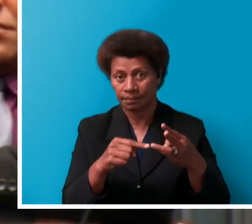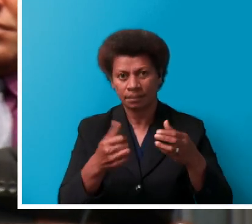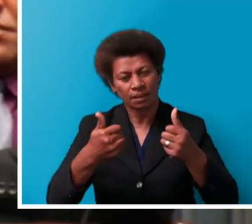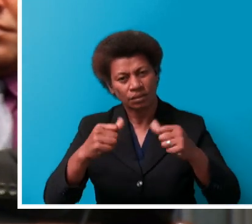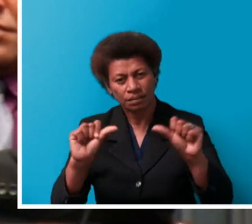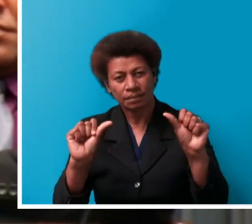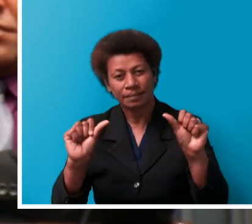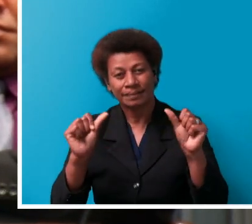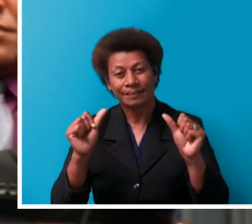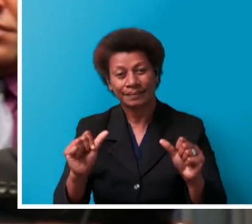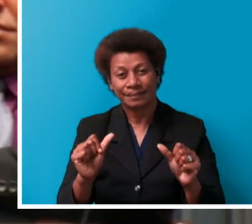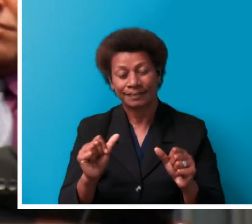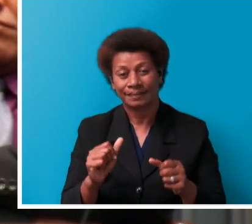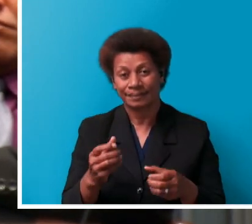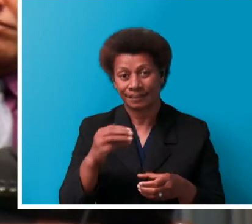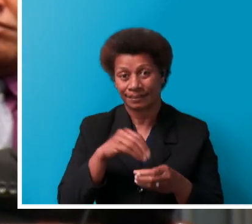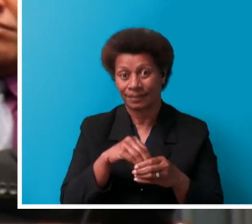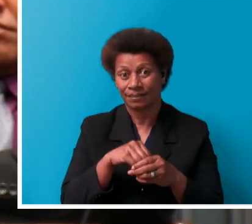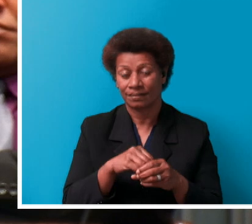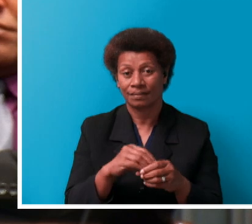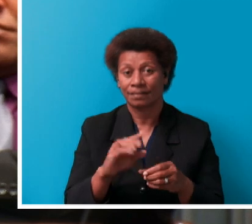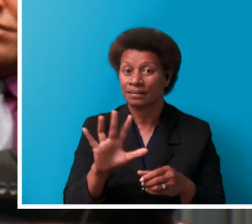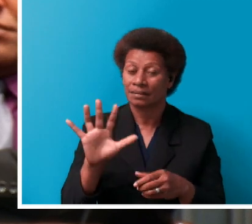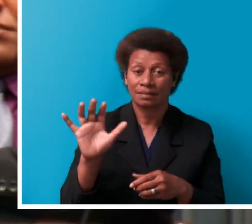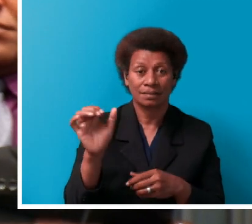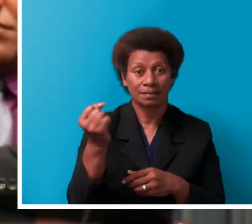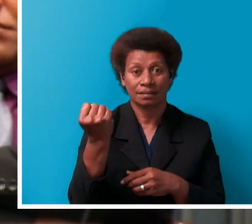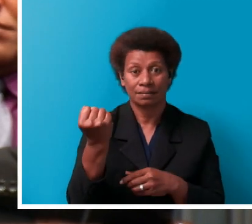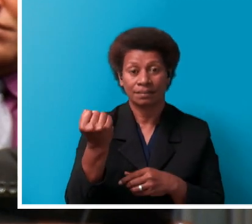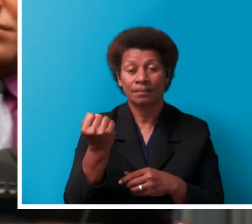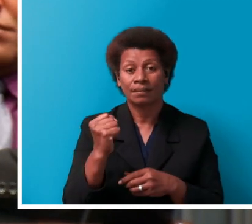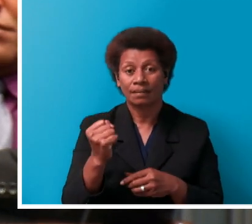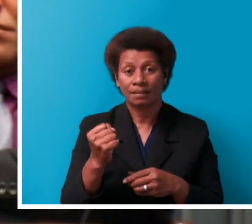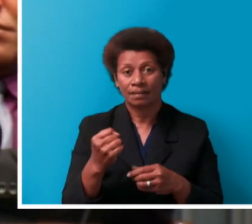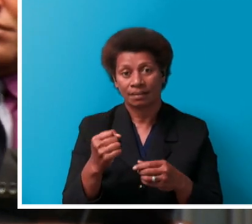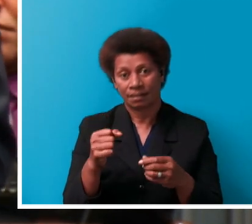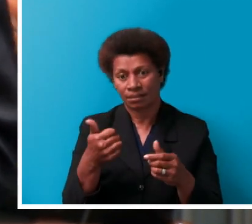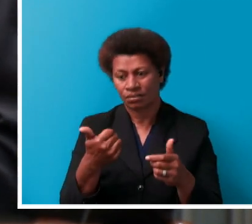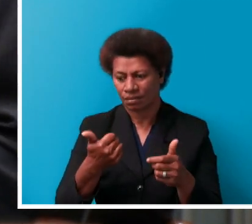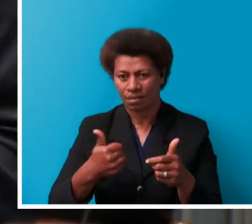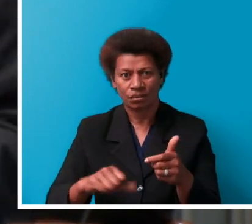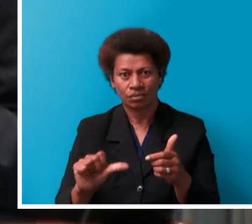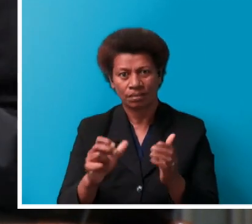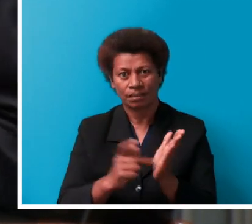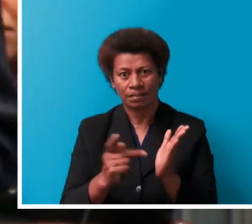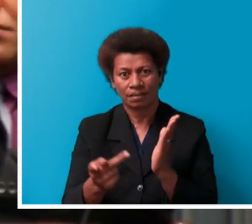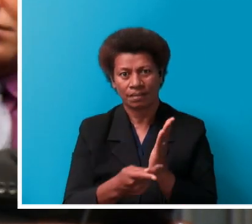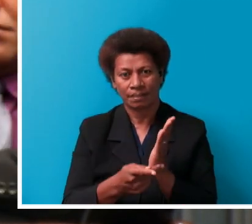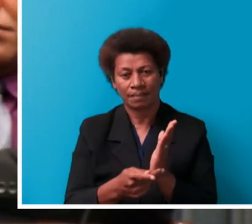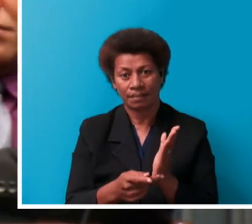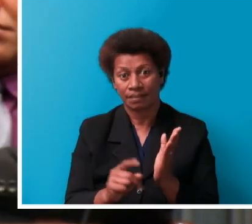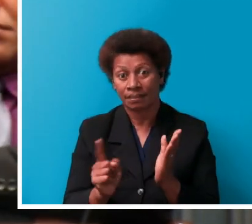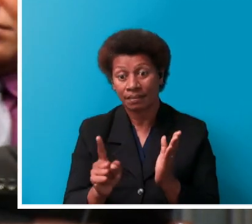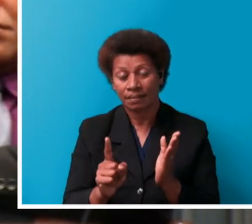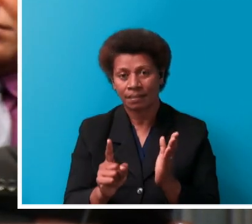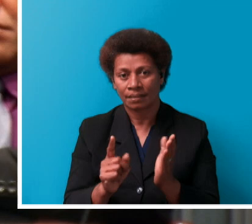regard include the successful implementation of the body cam project, which enhances